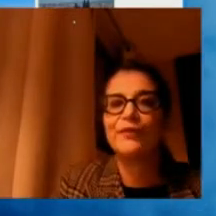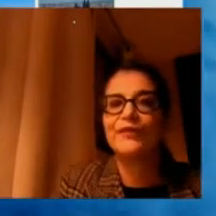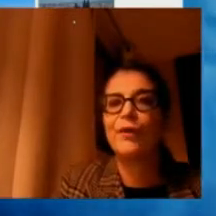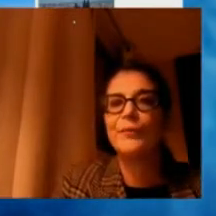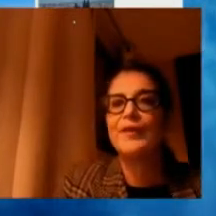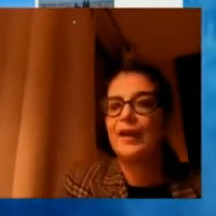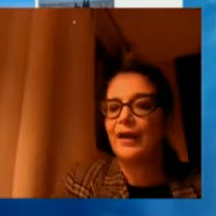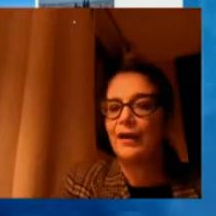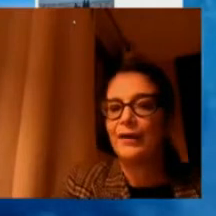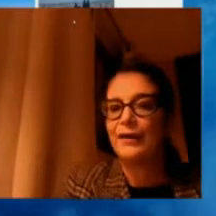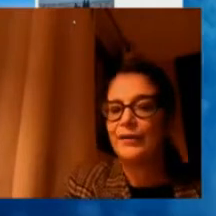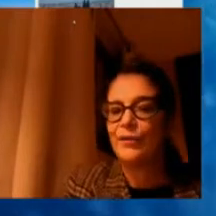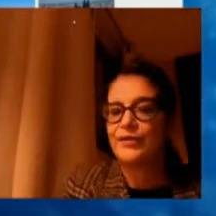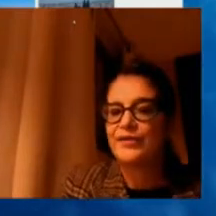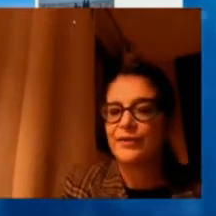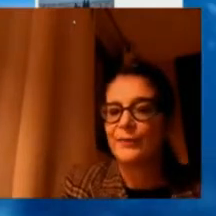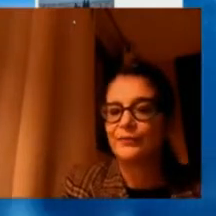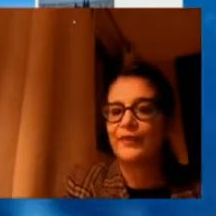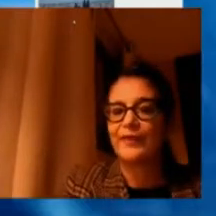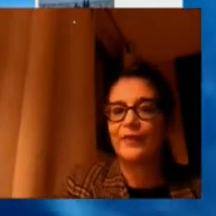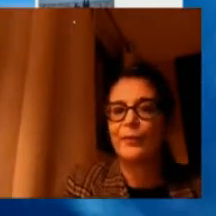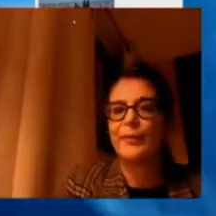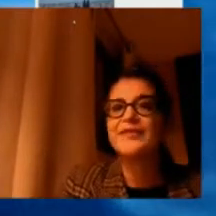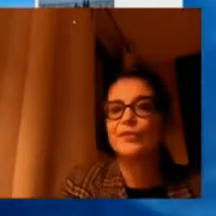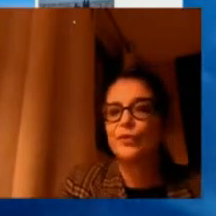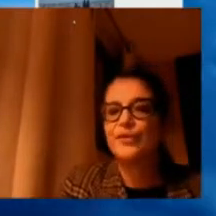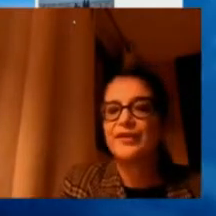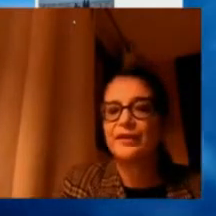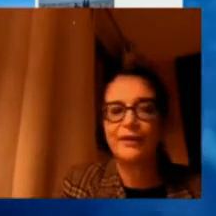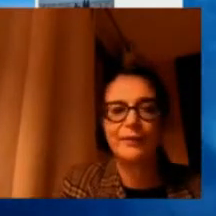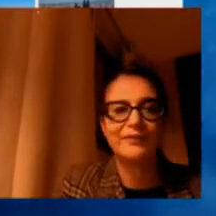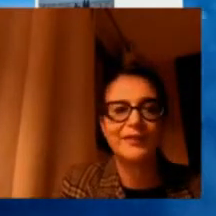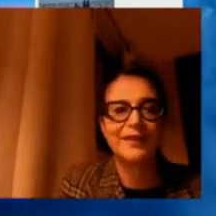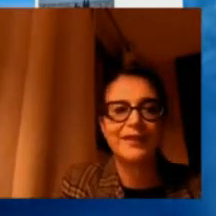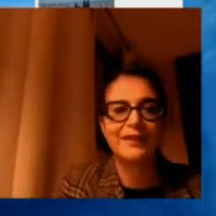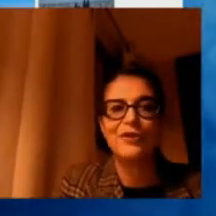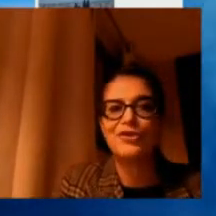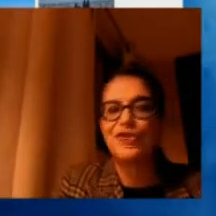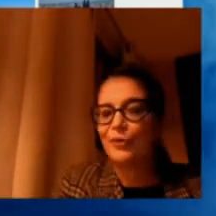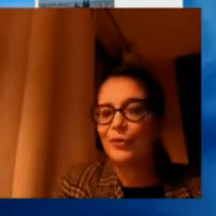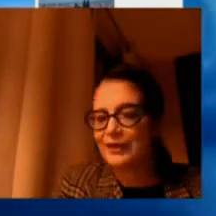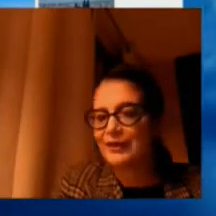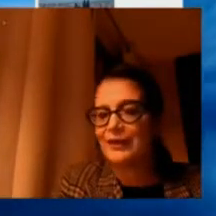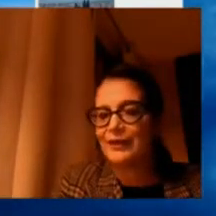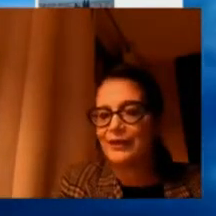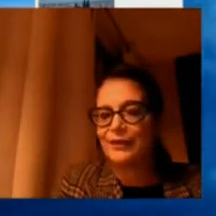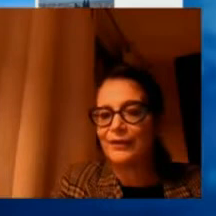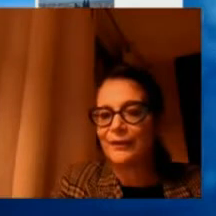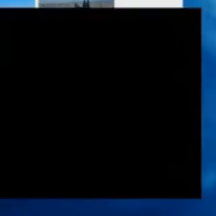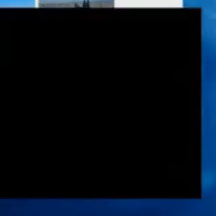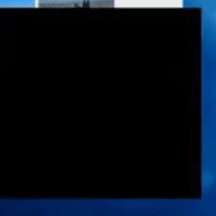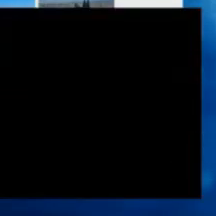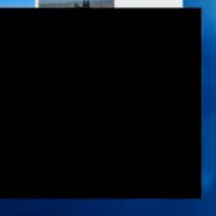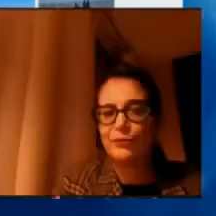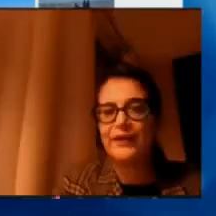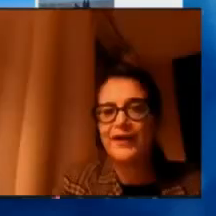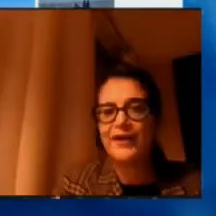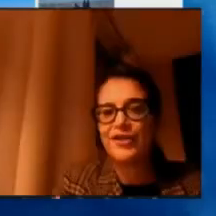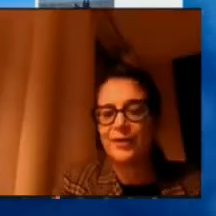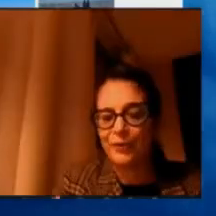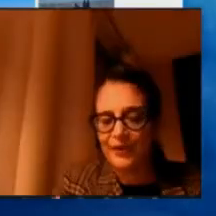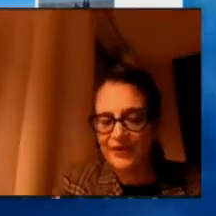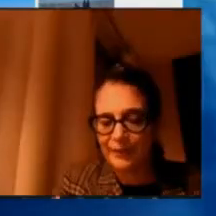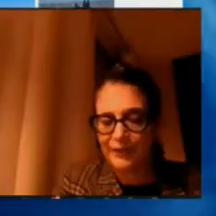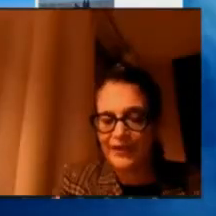Clermont-Ferrand, it was the person who using a jammer, mobile and Wi-Fi jammer. He said